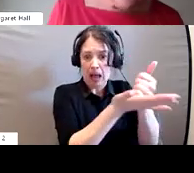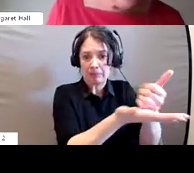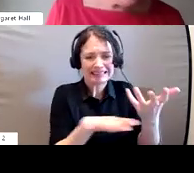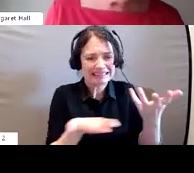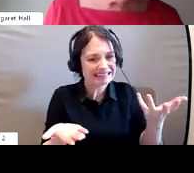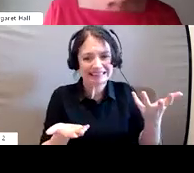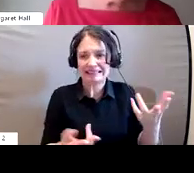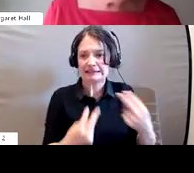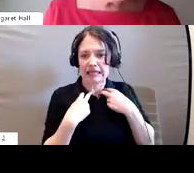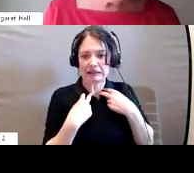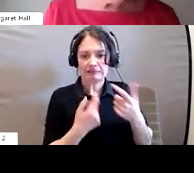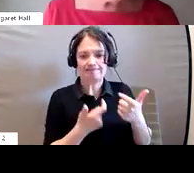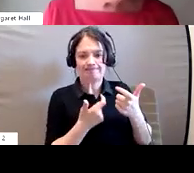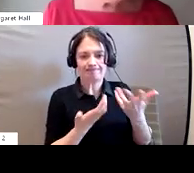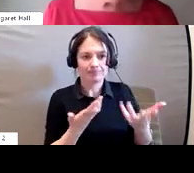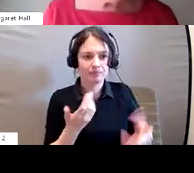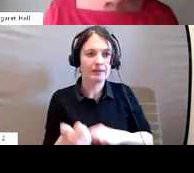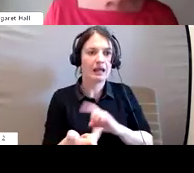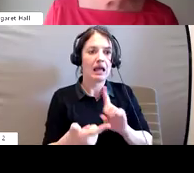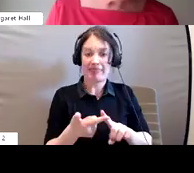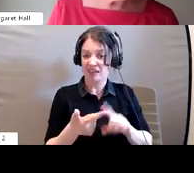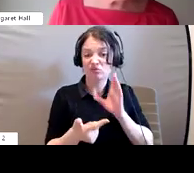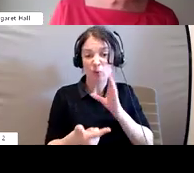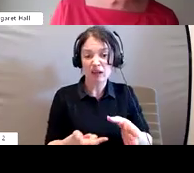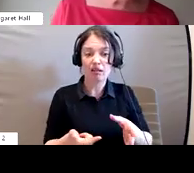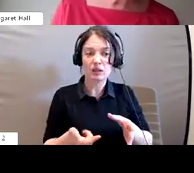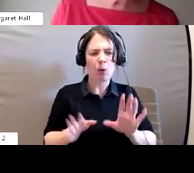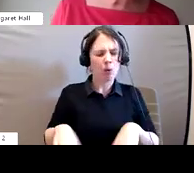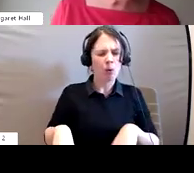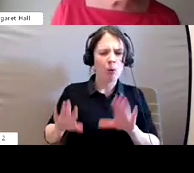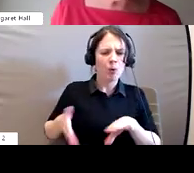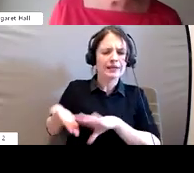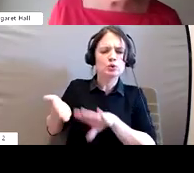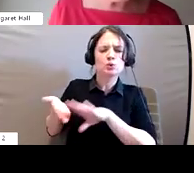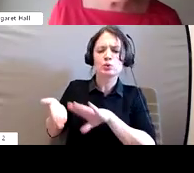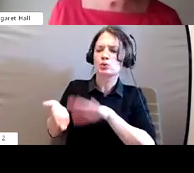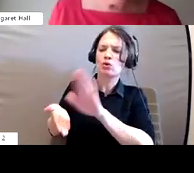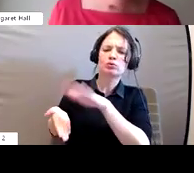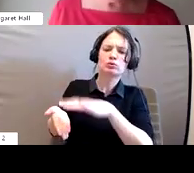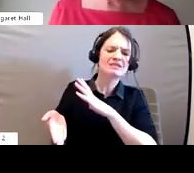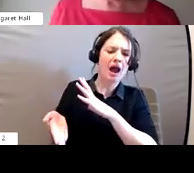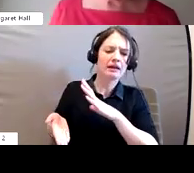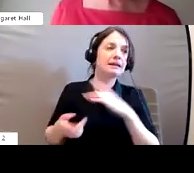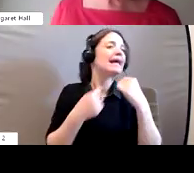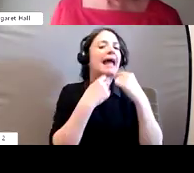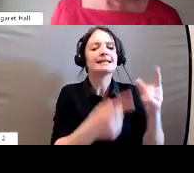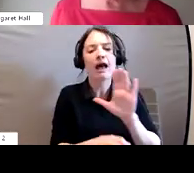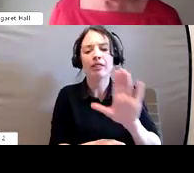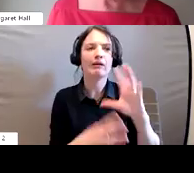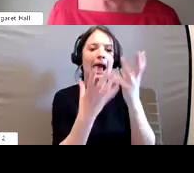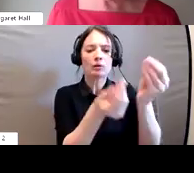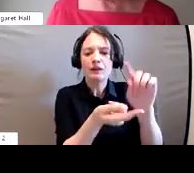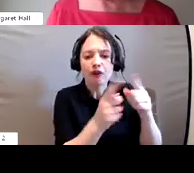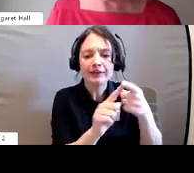and very likely to continue rationalizing the abusive behavior of their adult child to outsiders out of shame, intimidation,